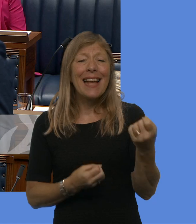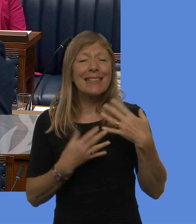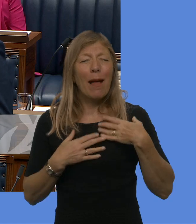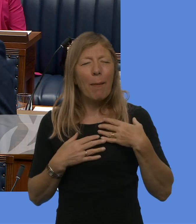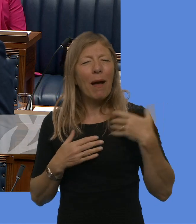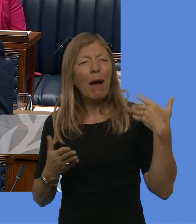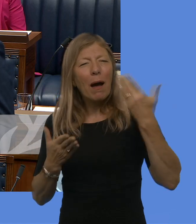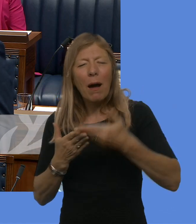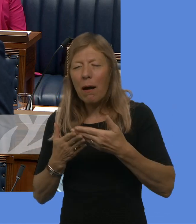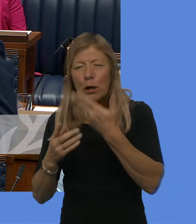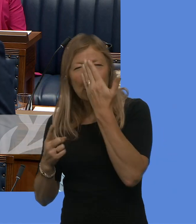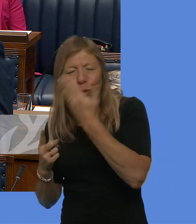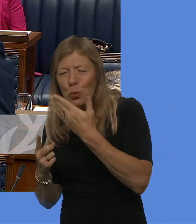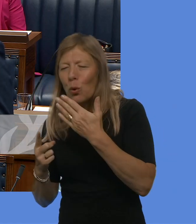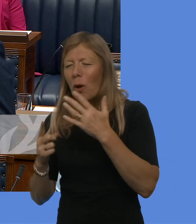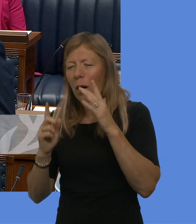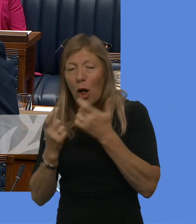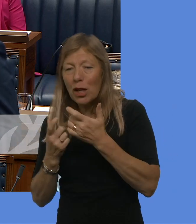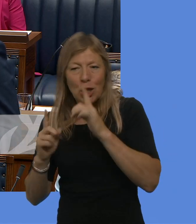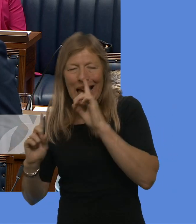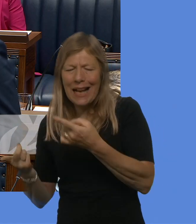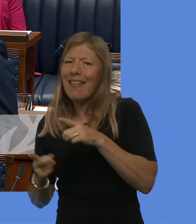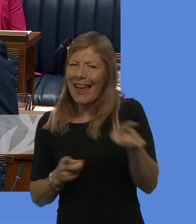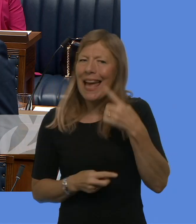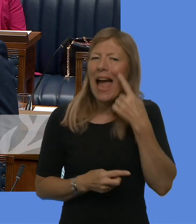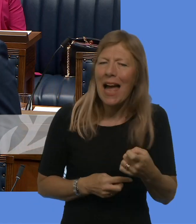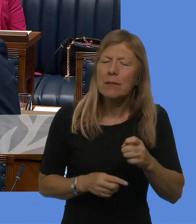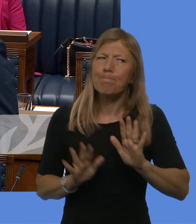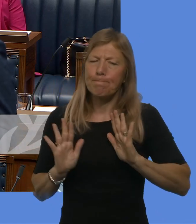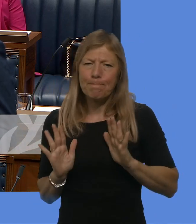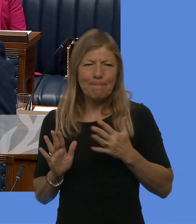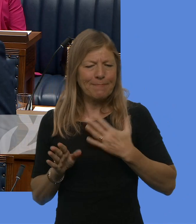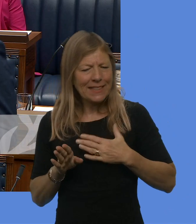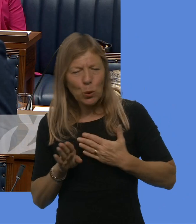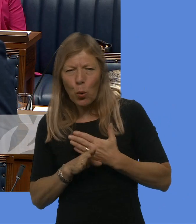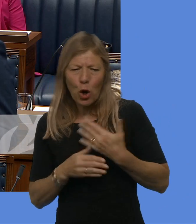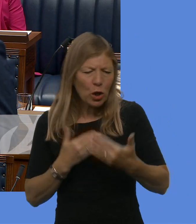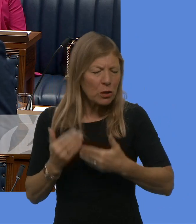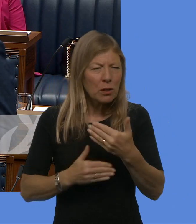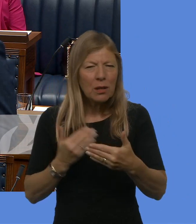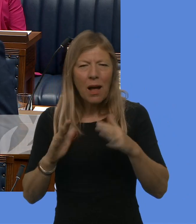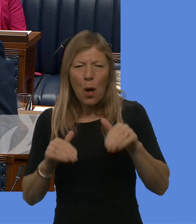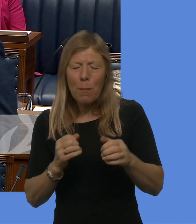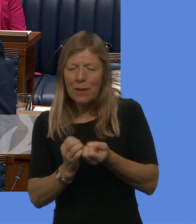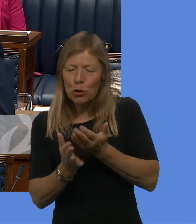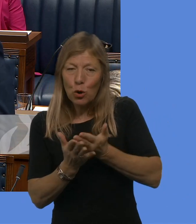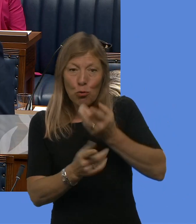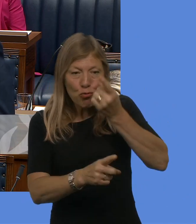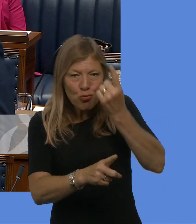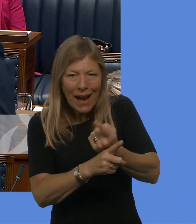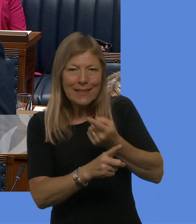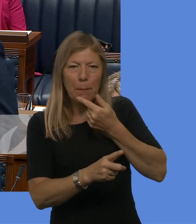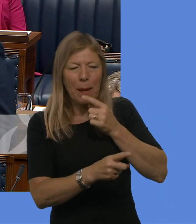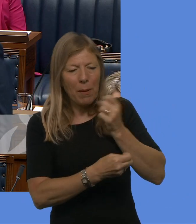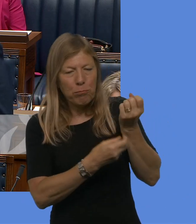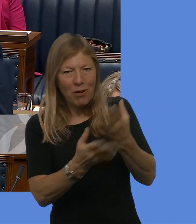as effectively as them. And we just need to make sure that we provide the right provision by the right people, but ultimately what's best for the young